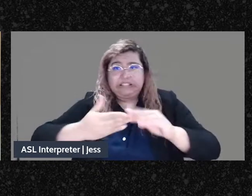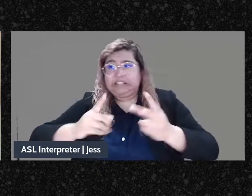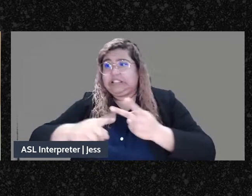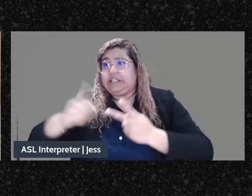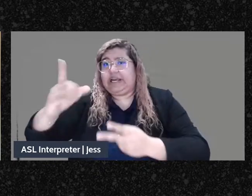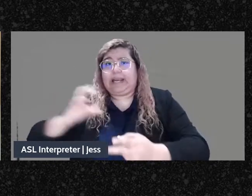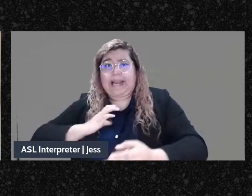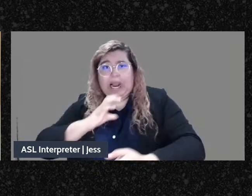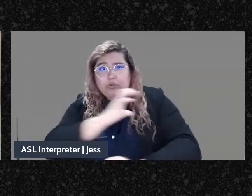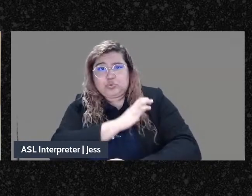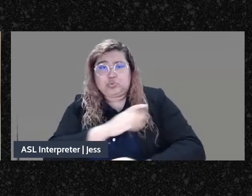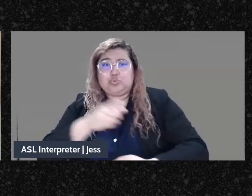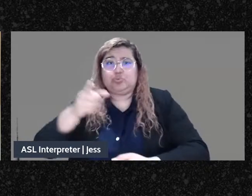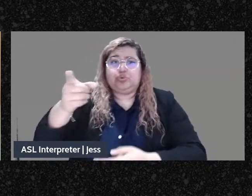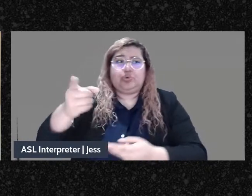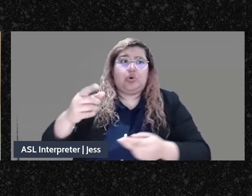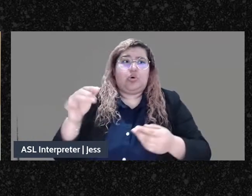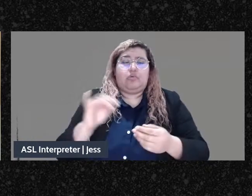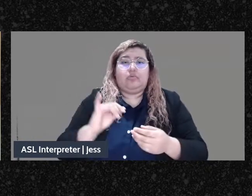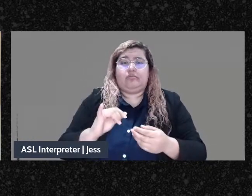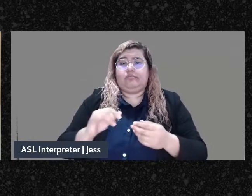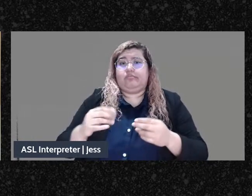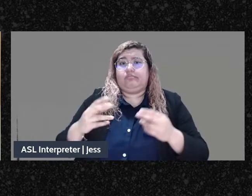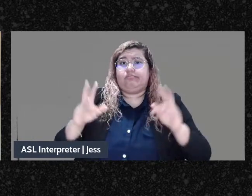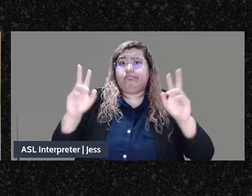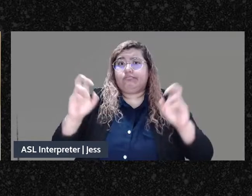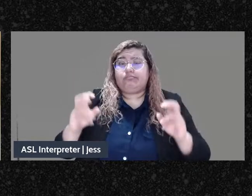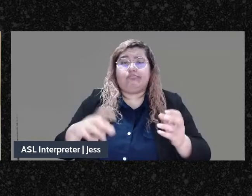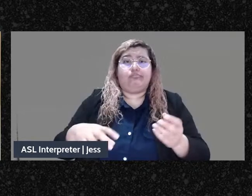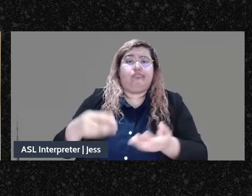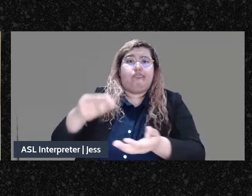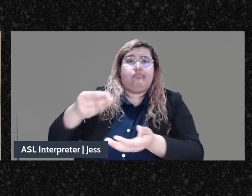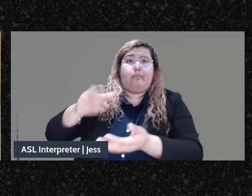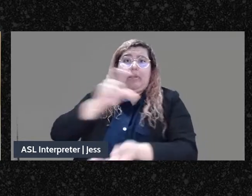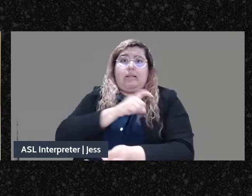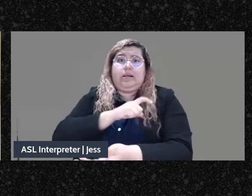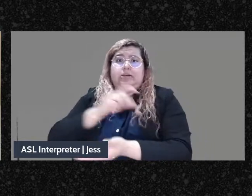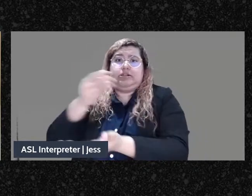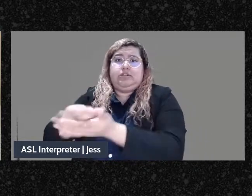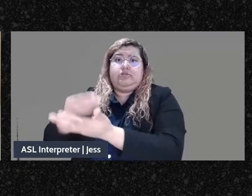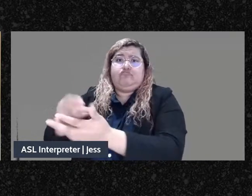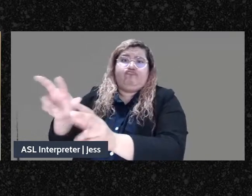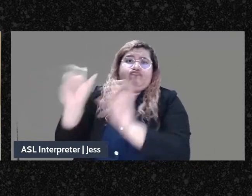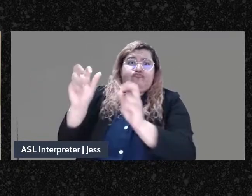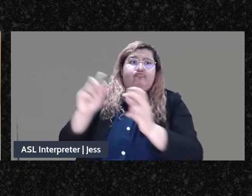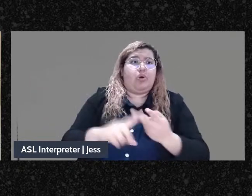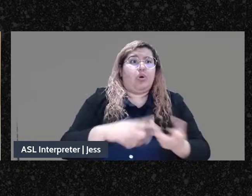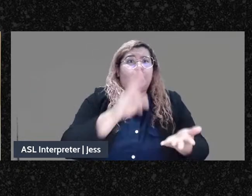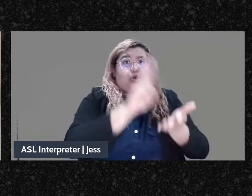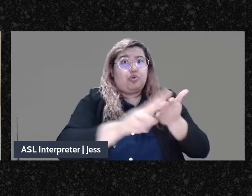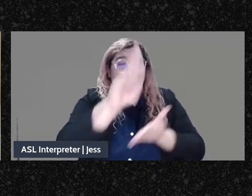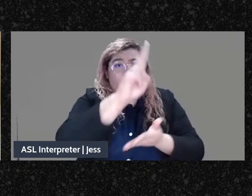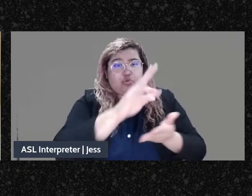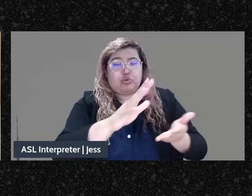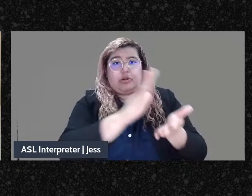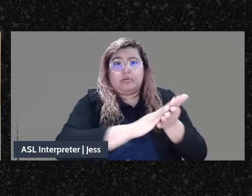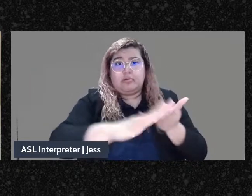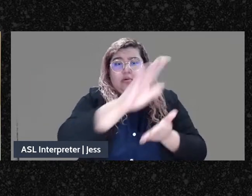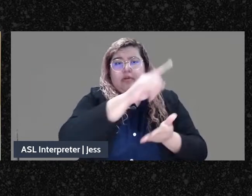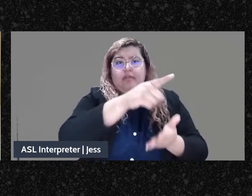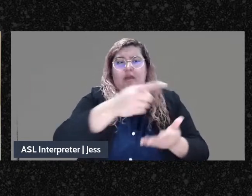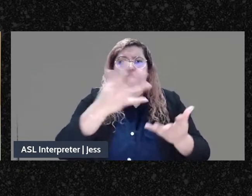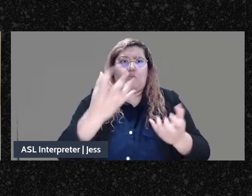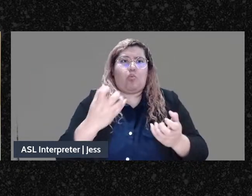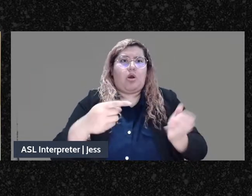defund police, from universities and other institutions to make reparations pledges